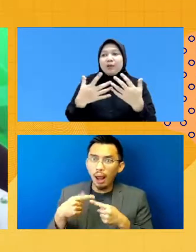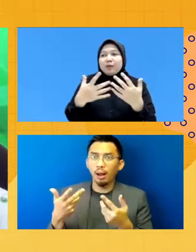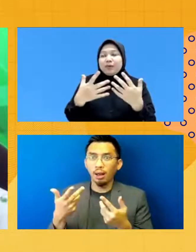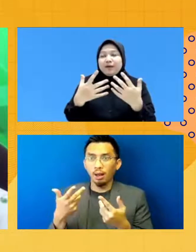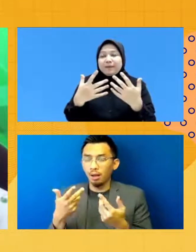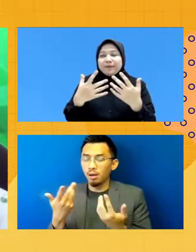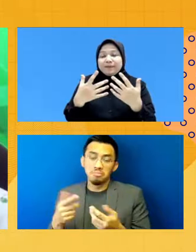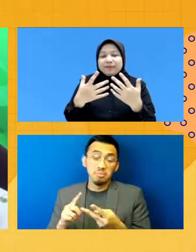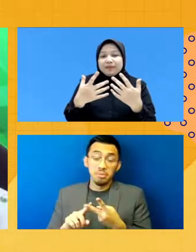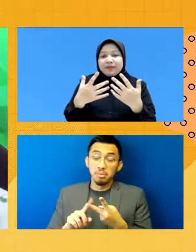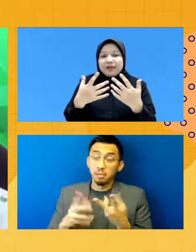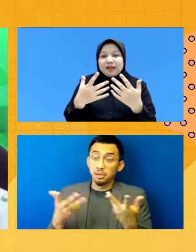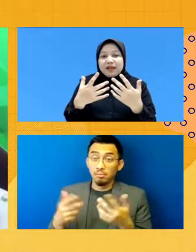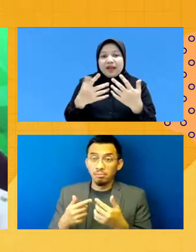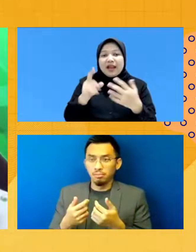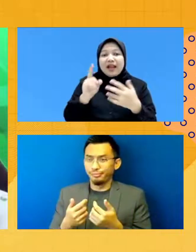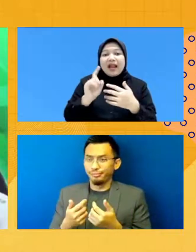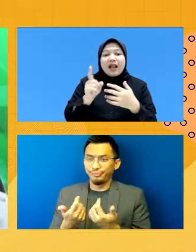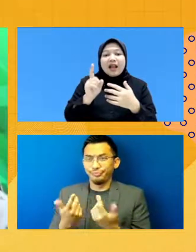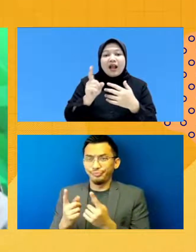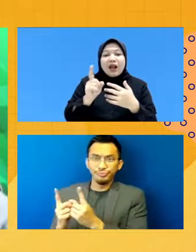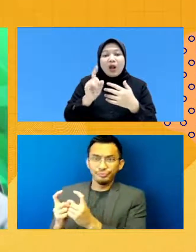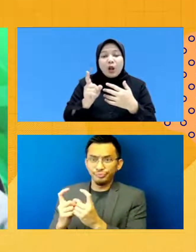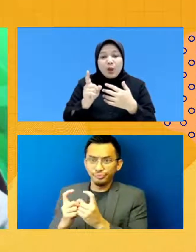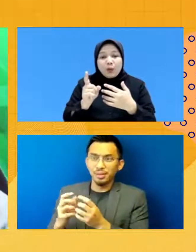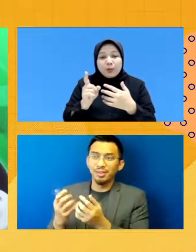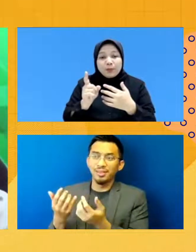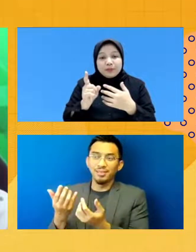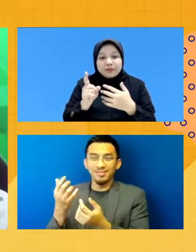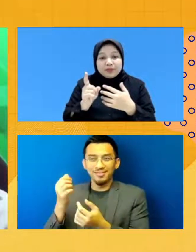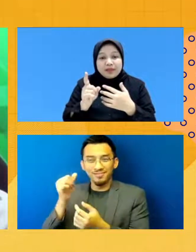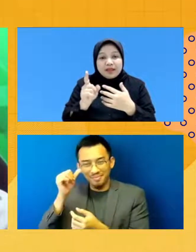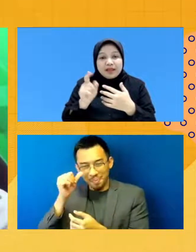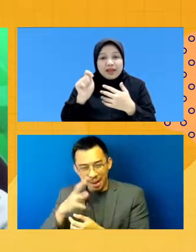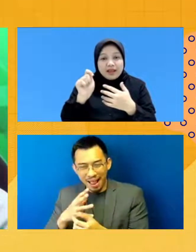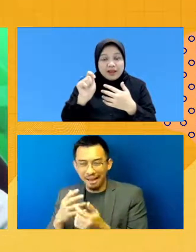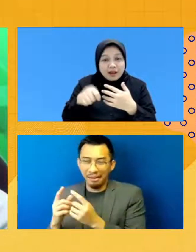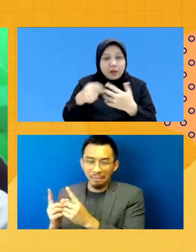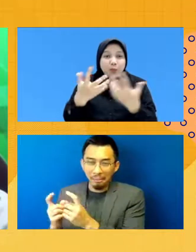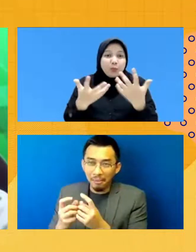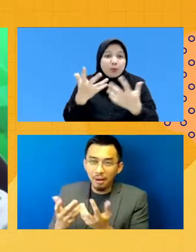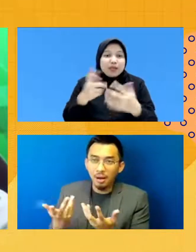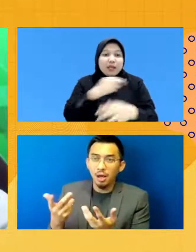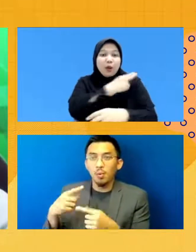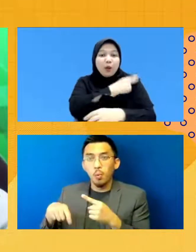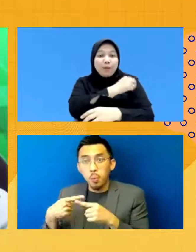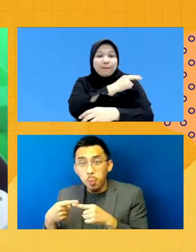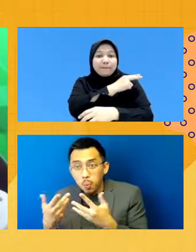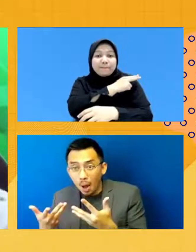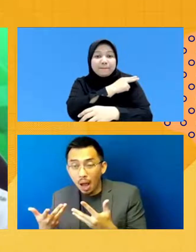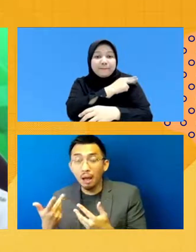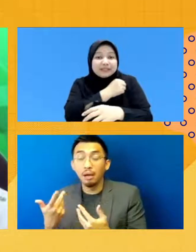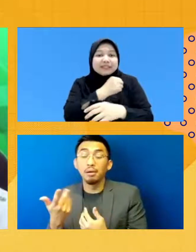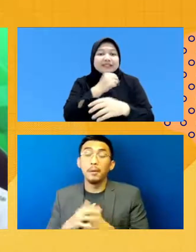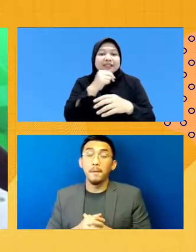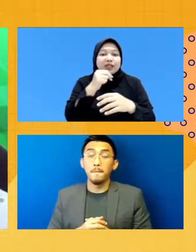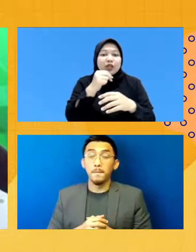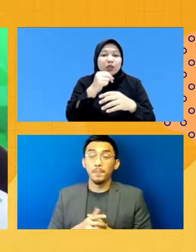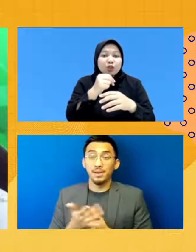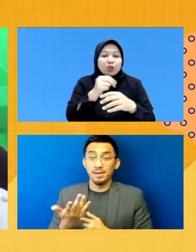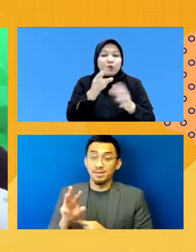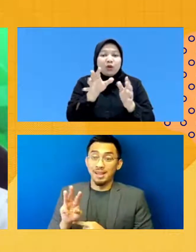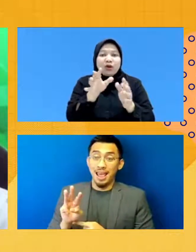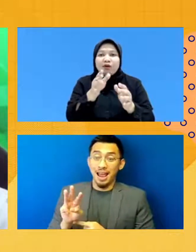when you go for family planning, you have to keep your periods circle. So there are like a lot of things, and